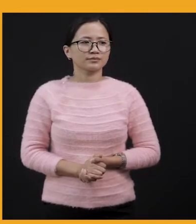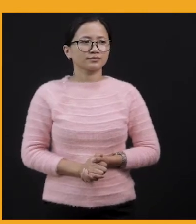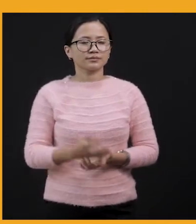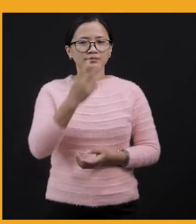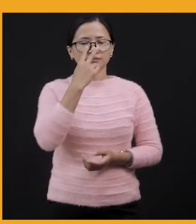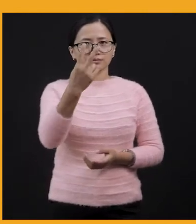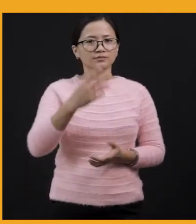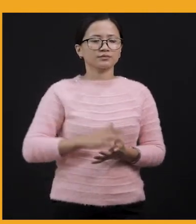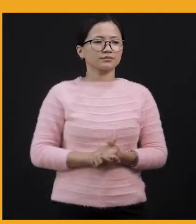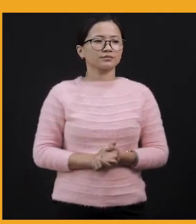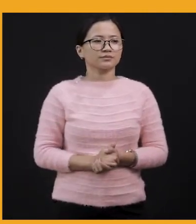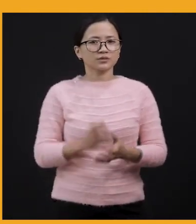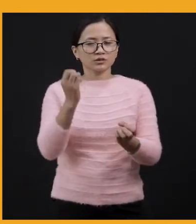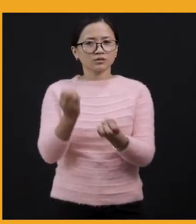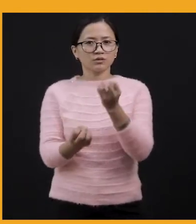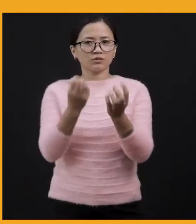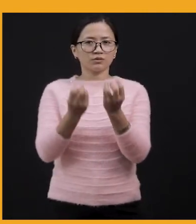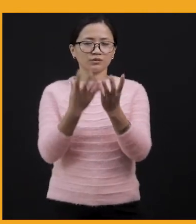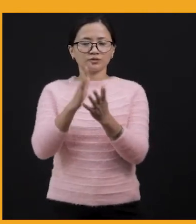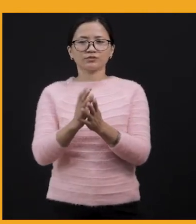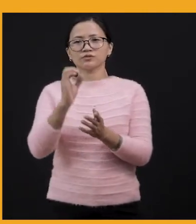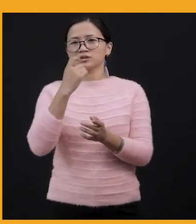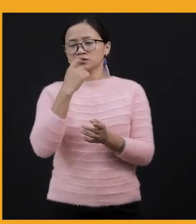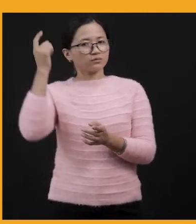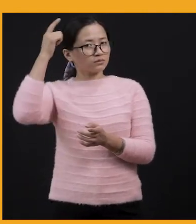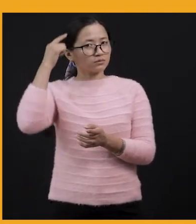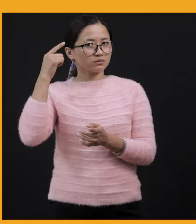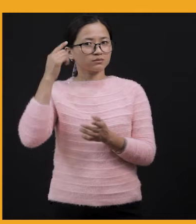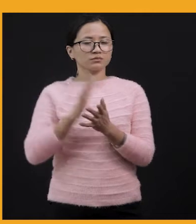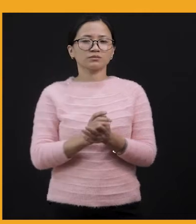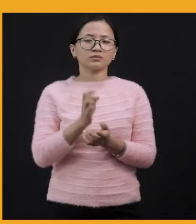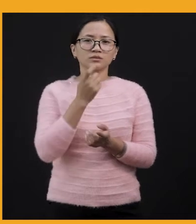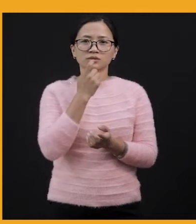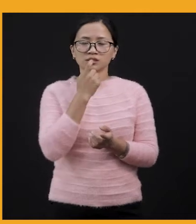Now you can see here, burning of coal,